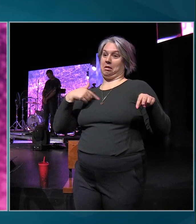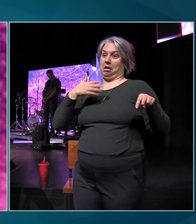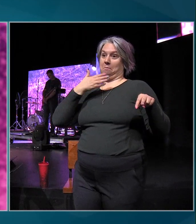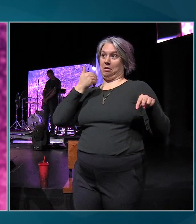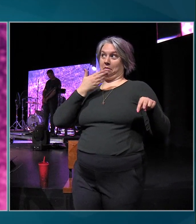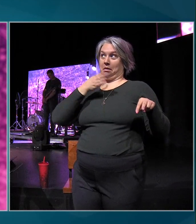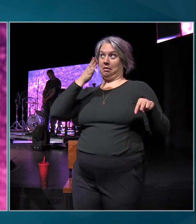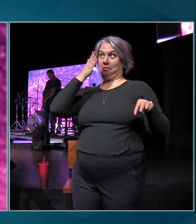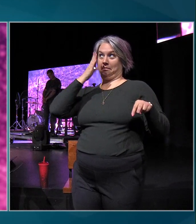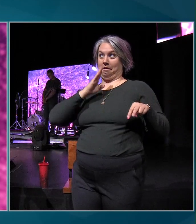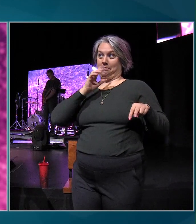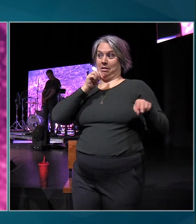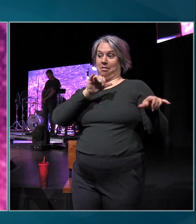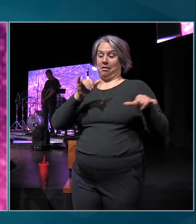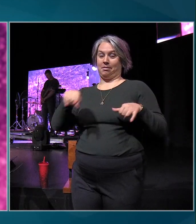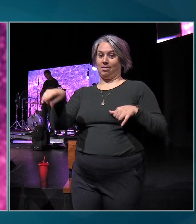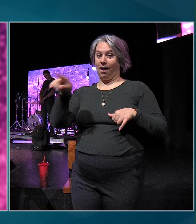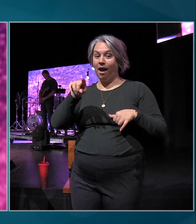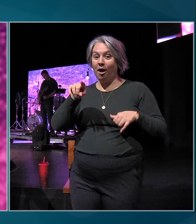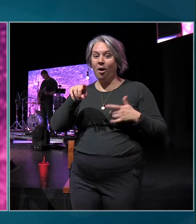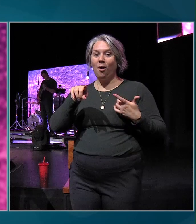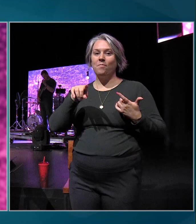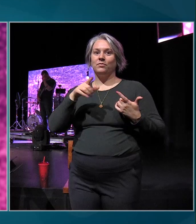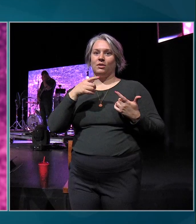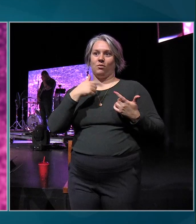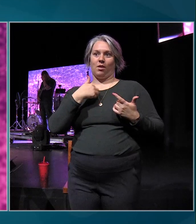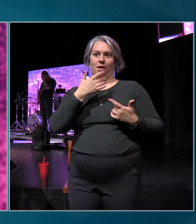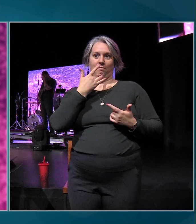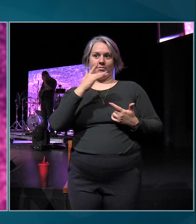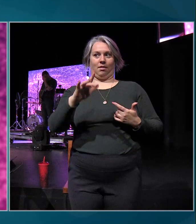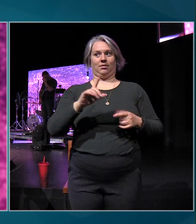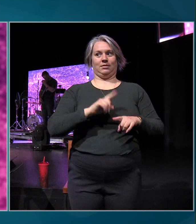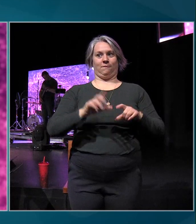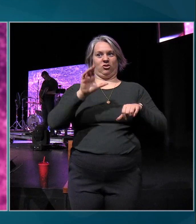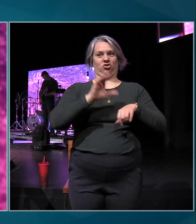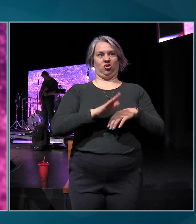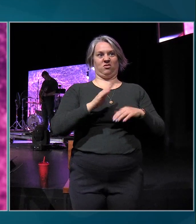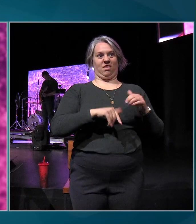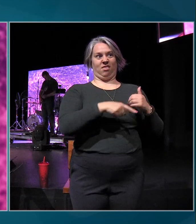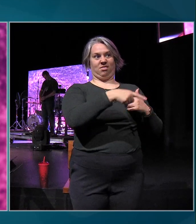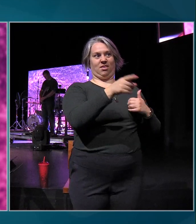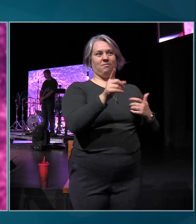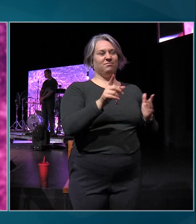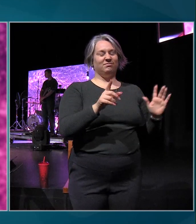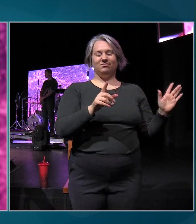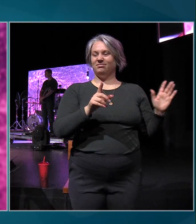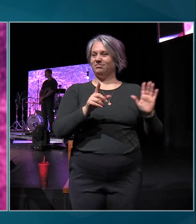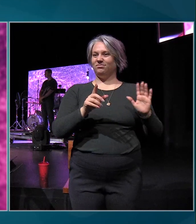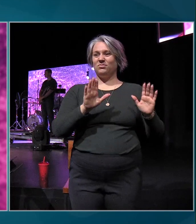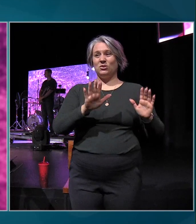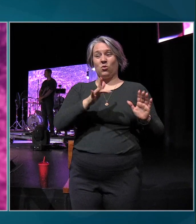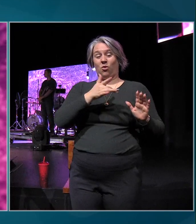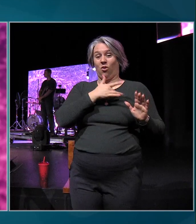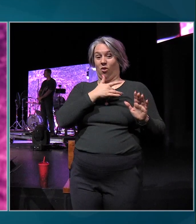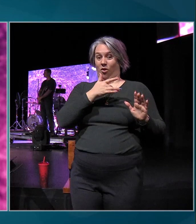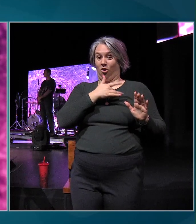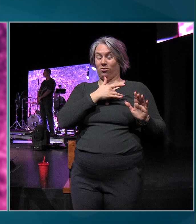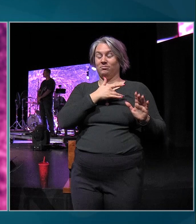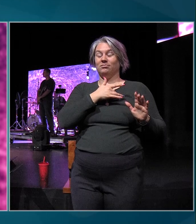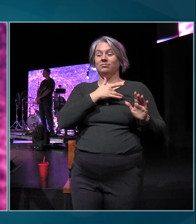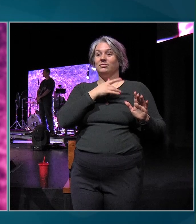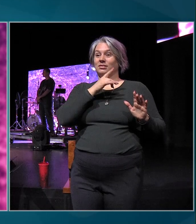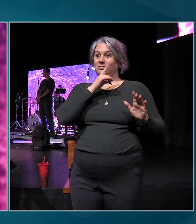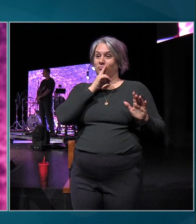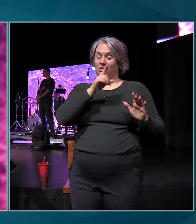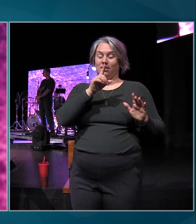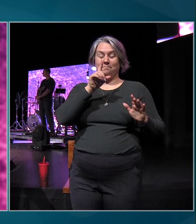that person," or as a church, thinking, "God, we're not like some other church." I'll tell you what, guys, the posture of the heart that God's looking for is